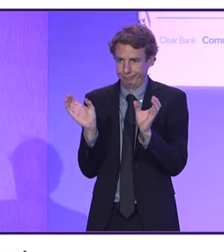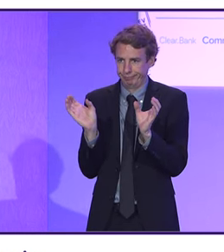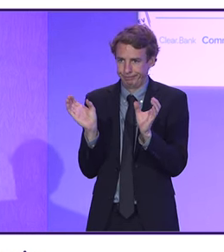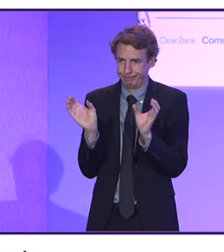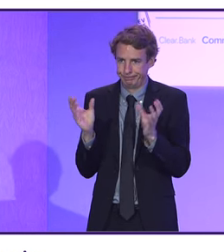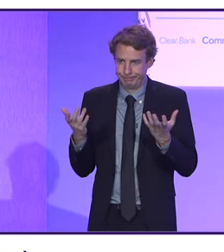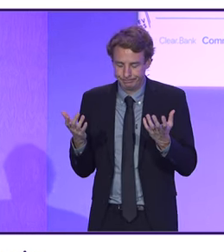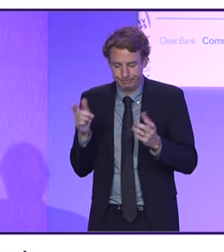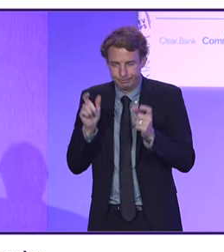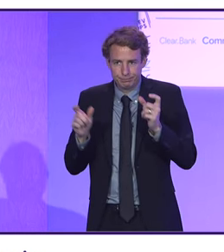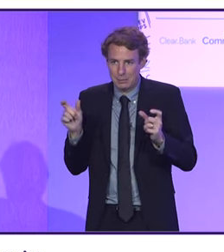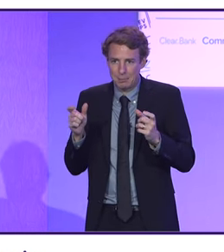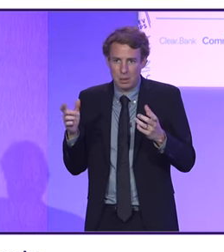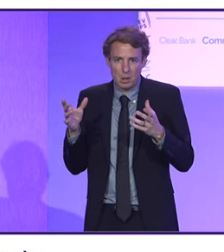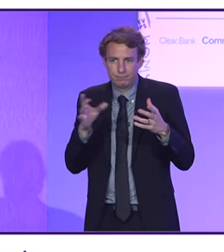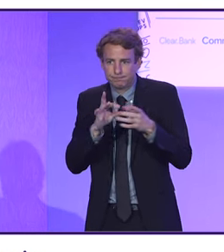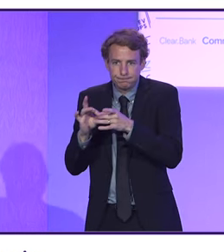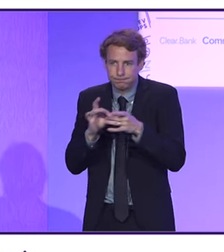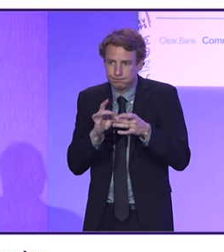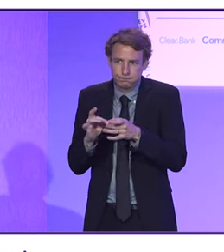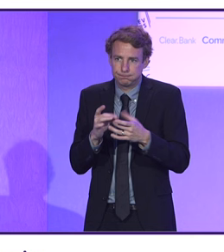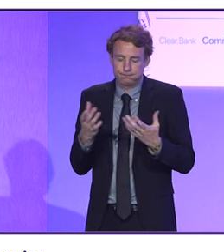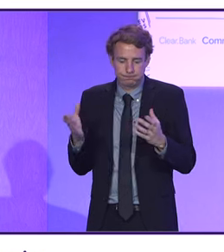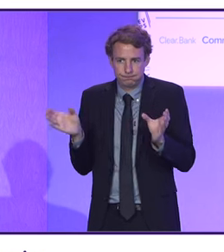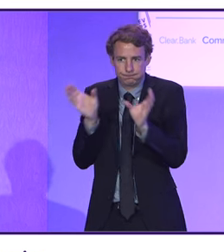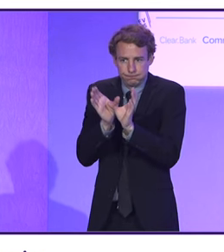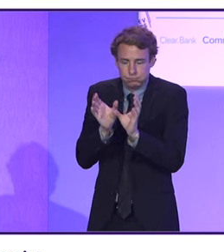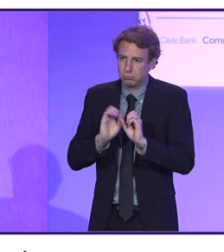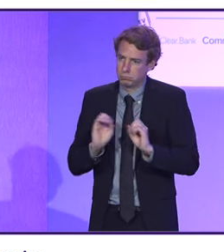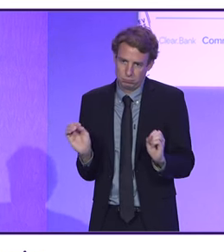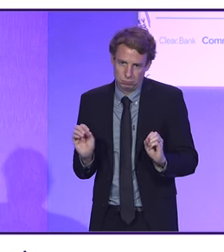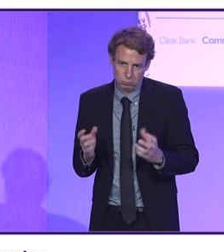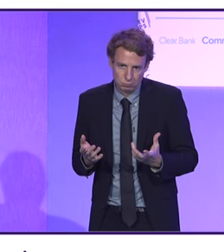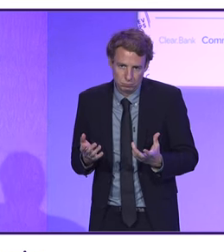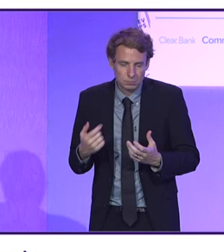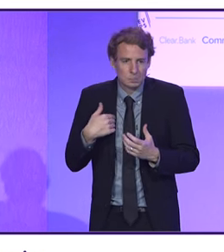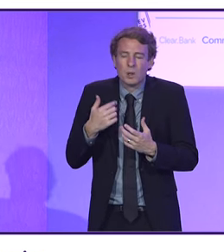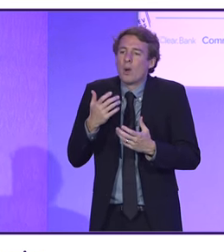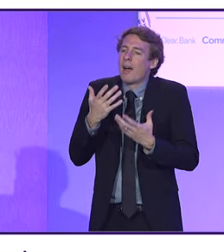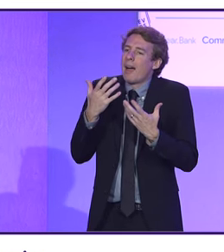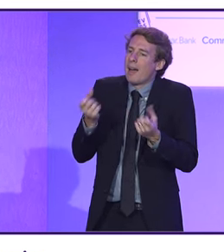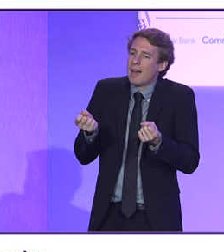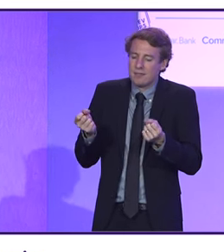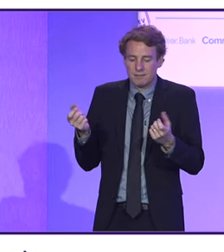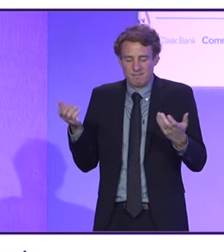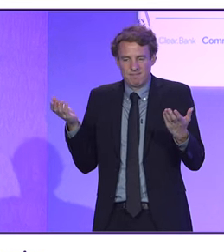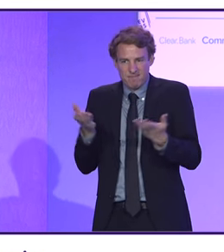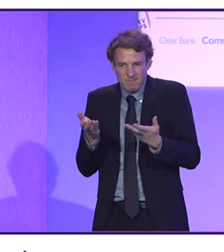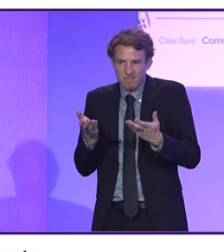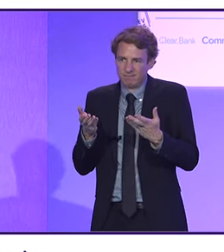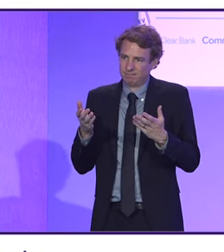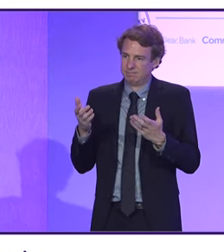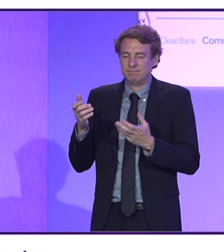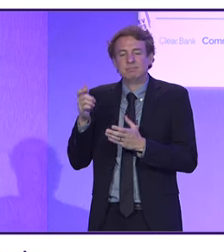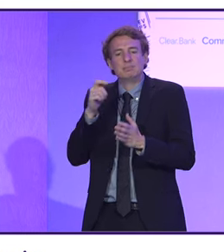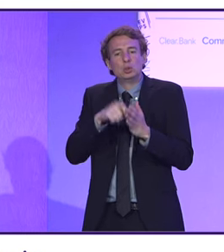of people. There is no human connection there. There's an interface. There's a contract. There's a consumer and a producer